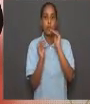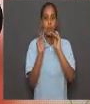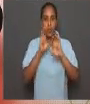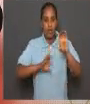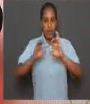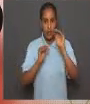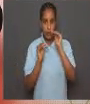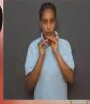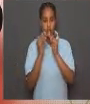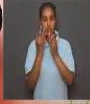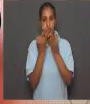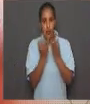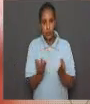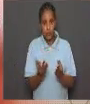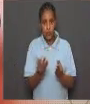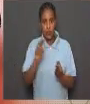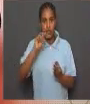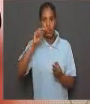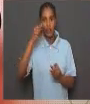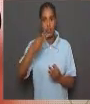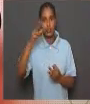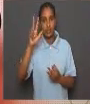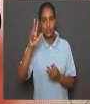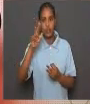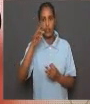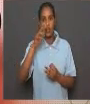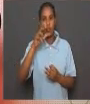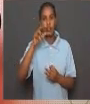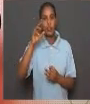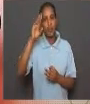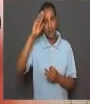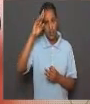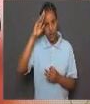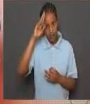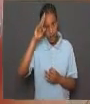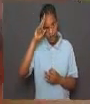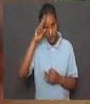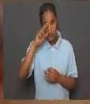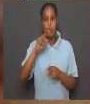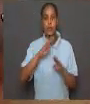for the formation of ammonia by the Haber process.